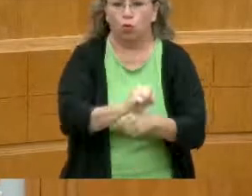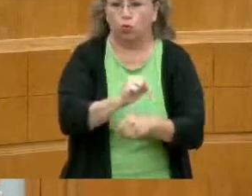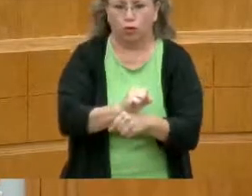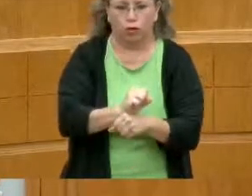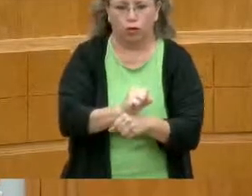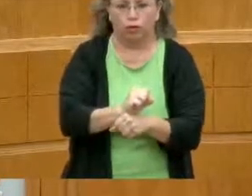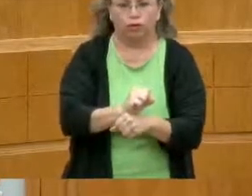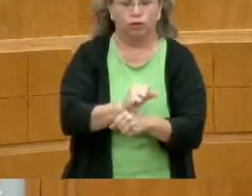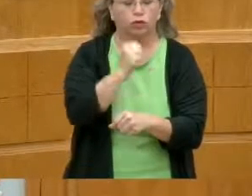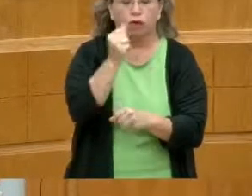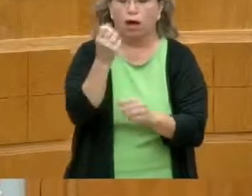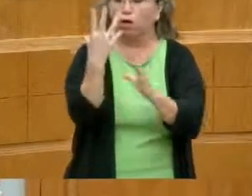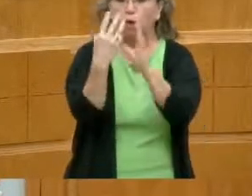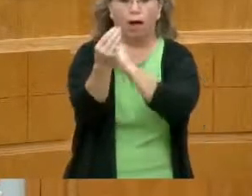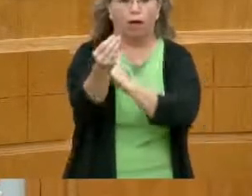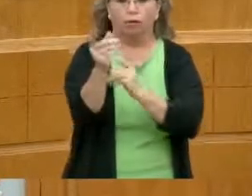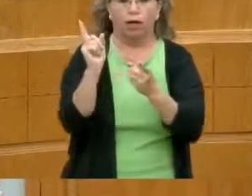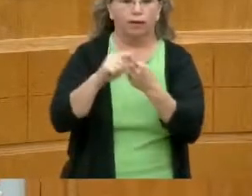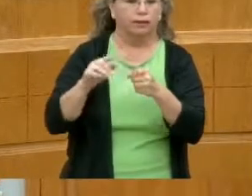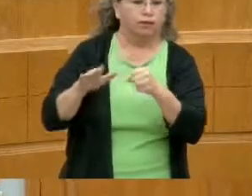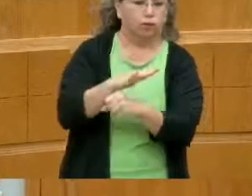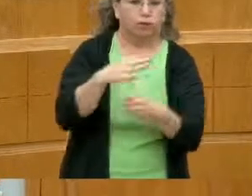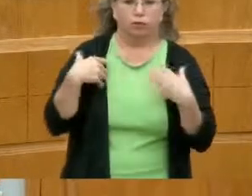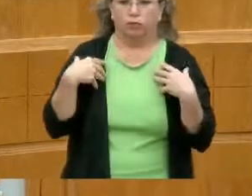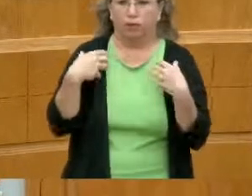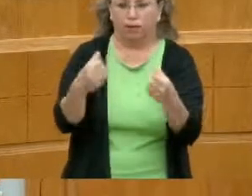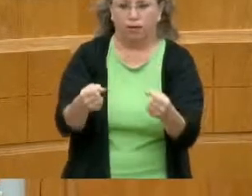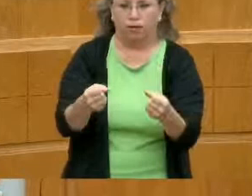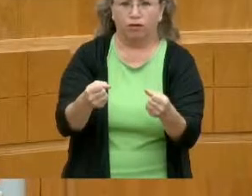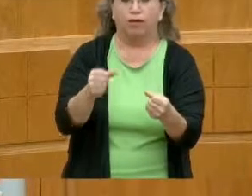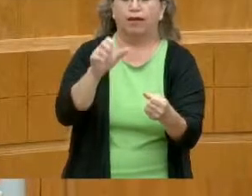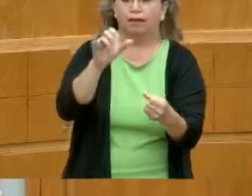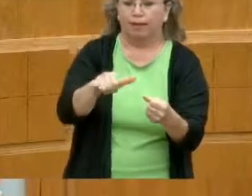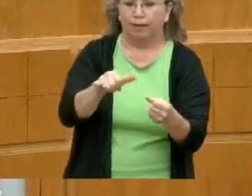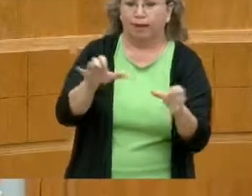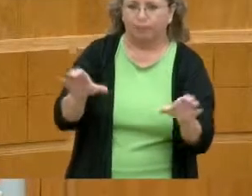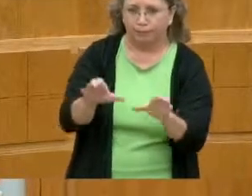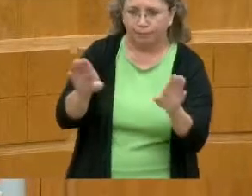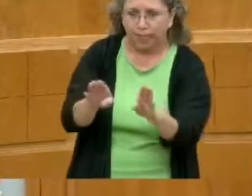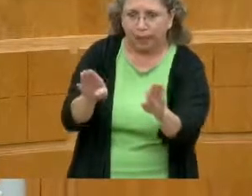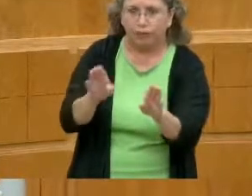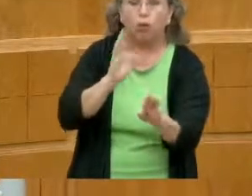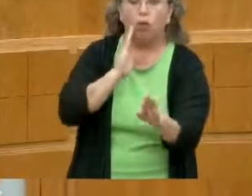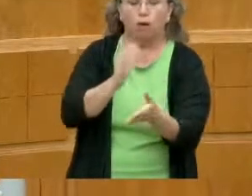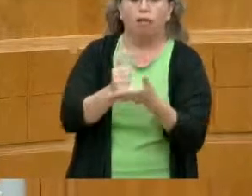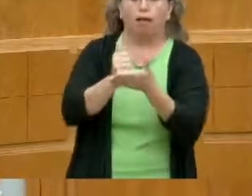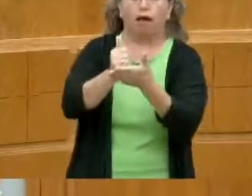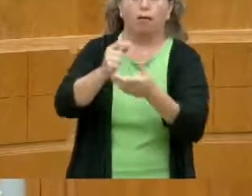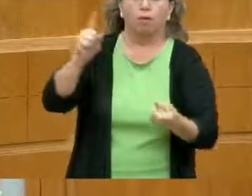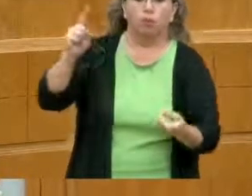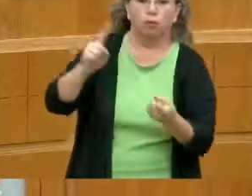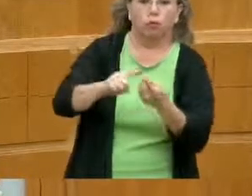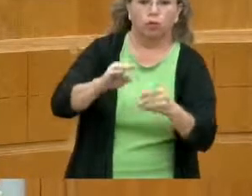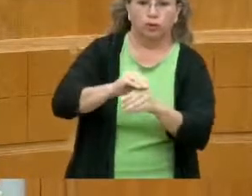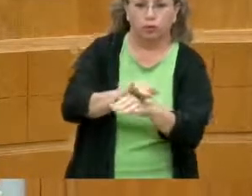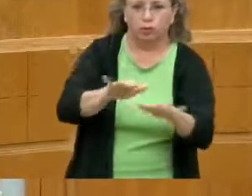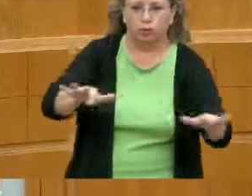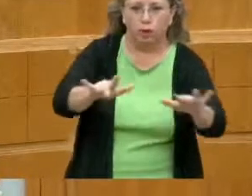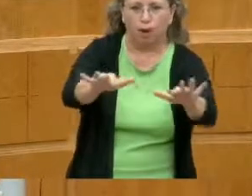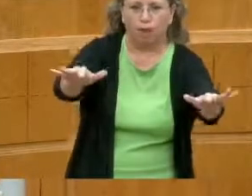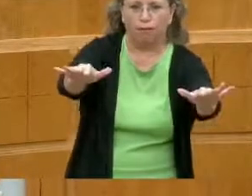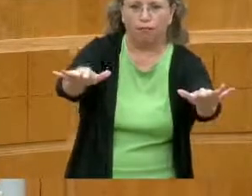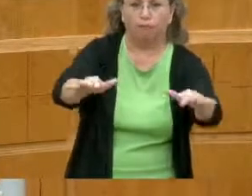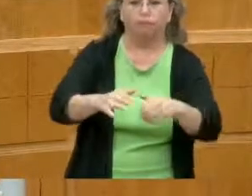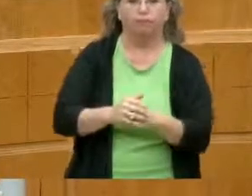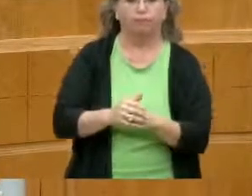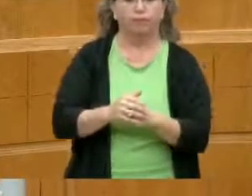completely recovered. These actions will help to slow the spread of COVID-19. The City-County Health District